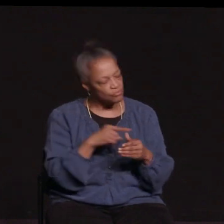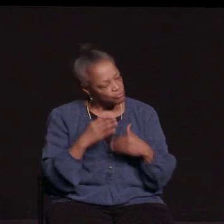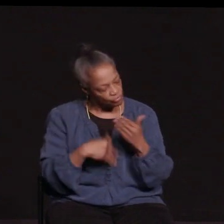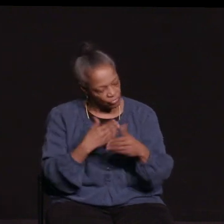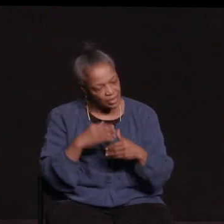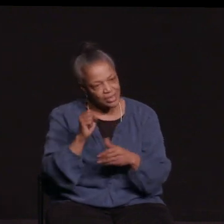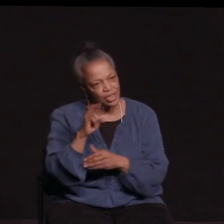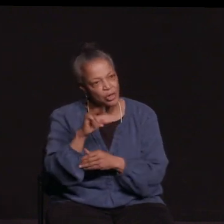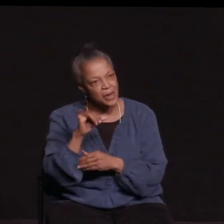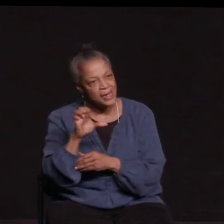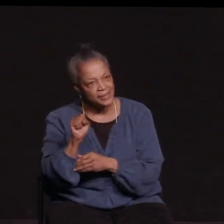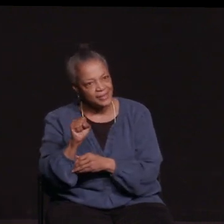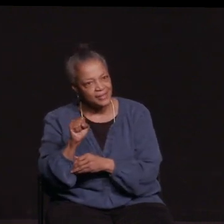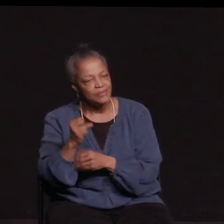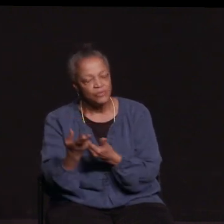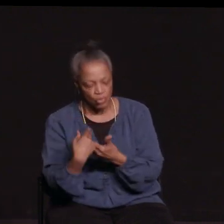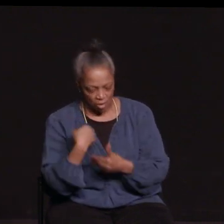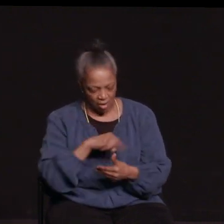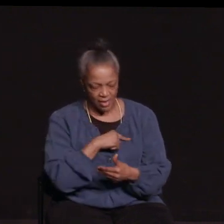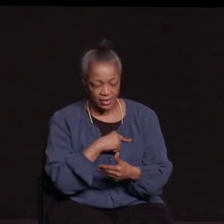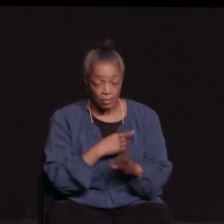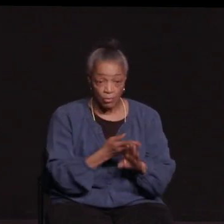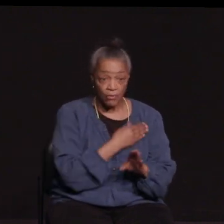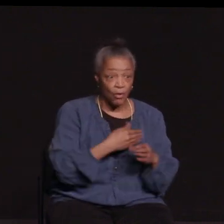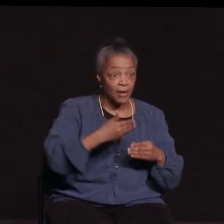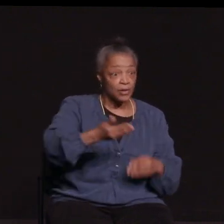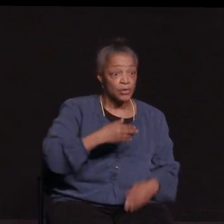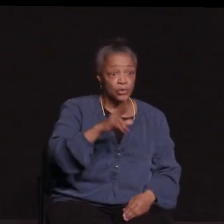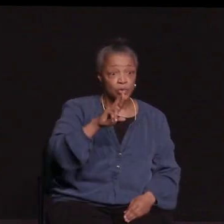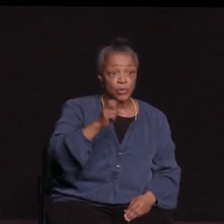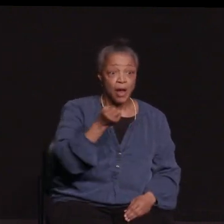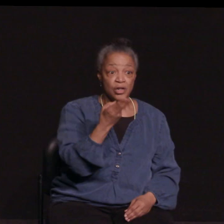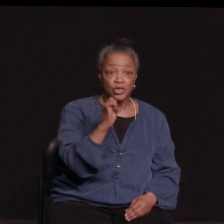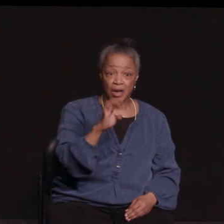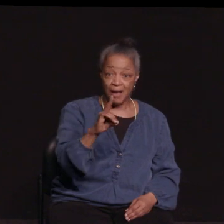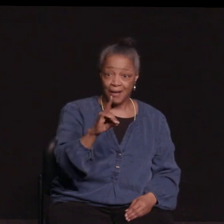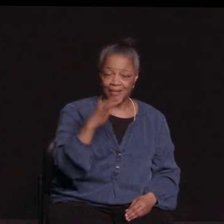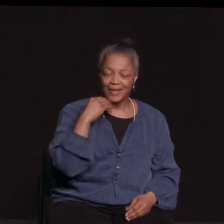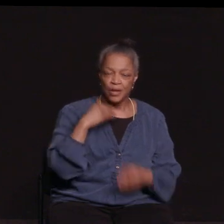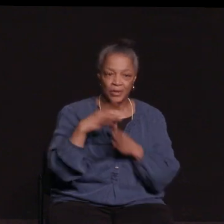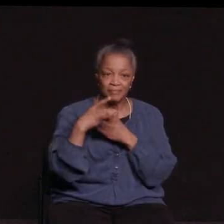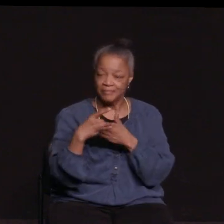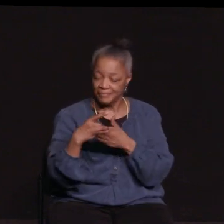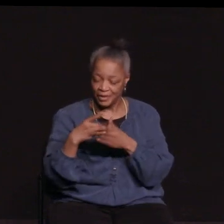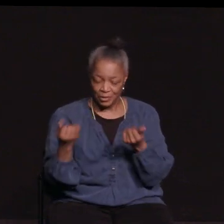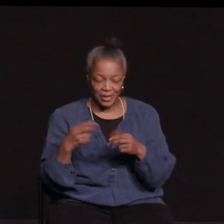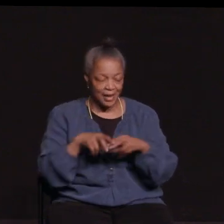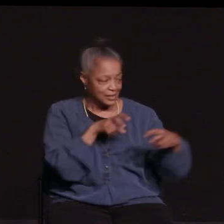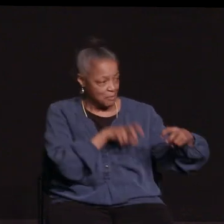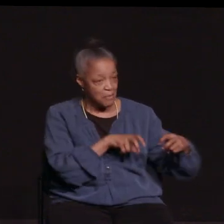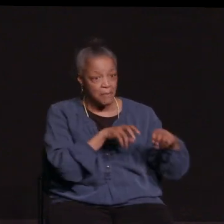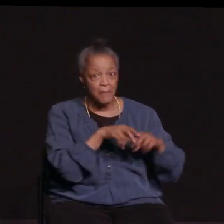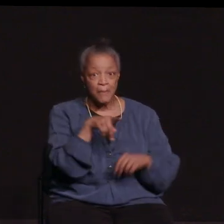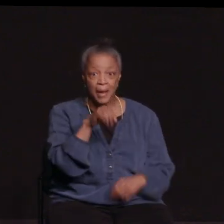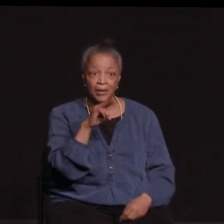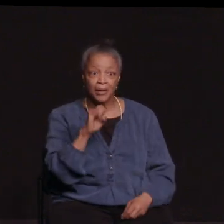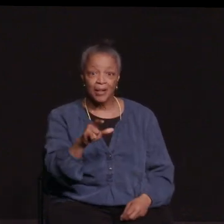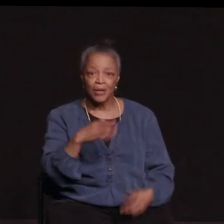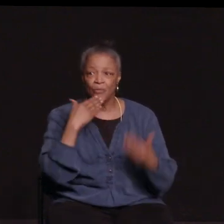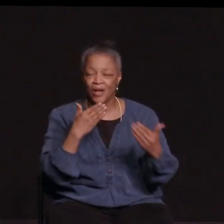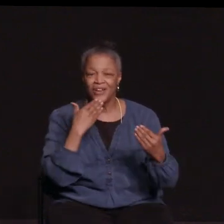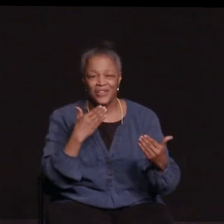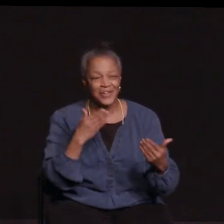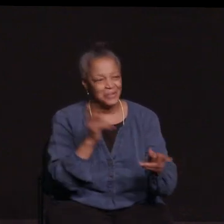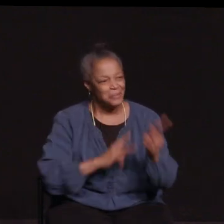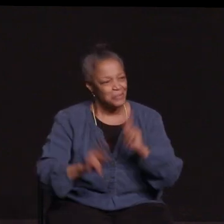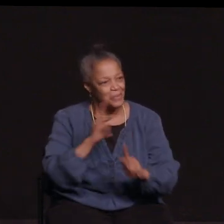series. Before I introduce Rashad, who will be moderating today's panel, I want to thank the beautiful collective